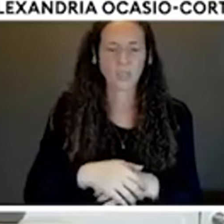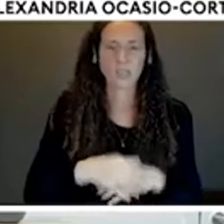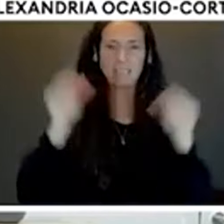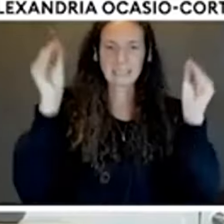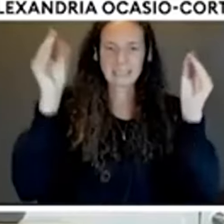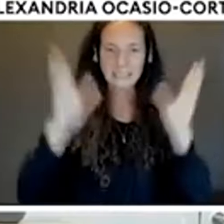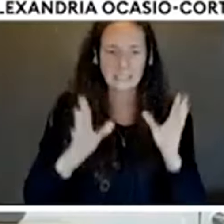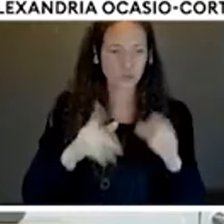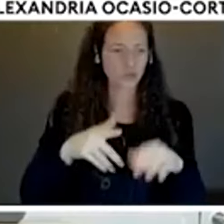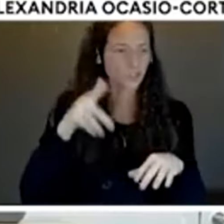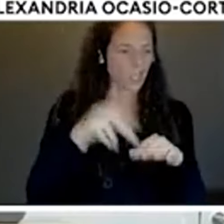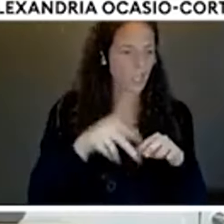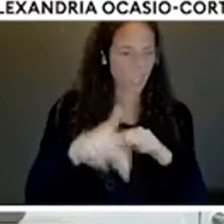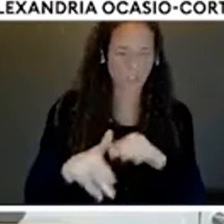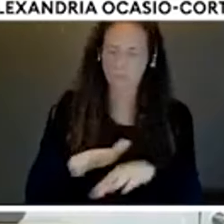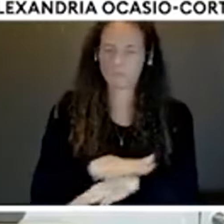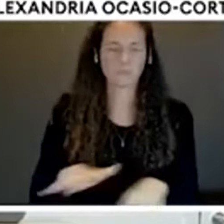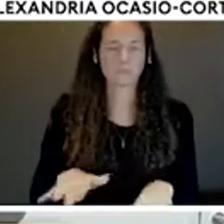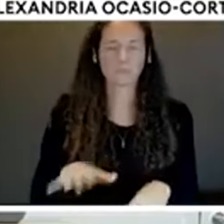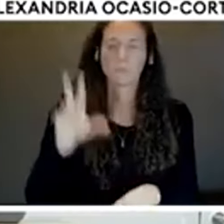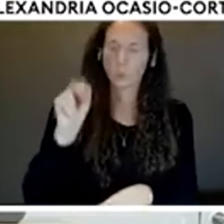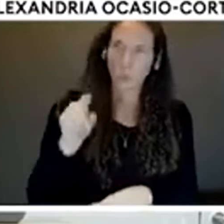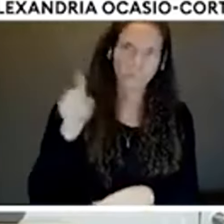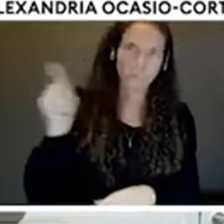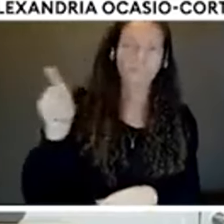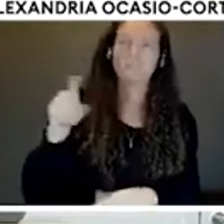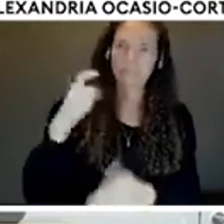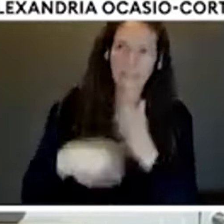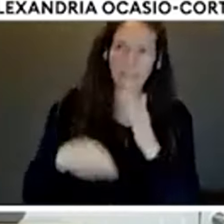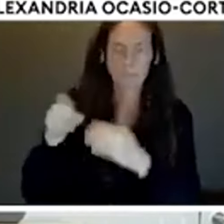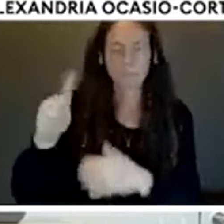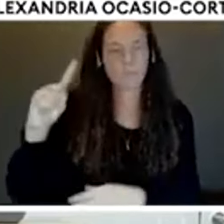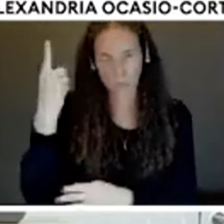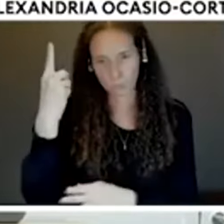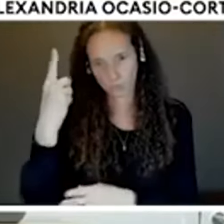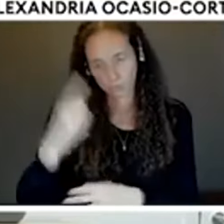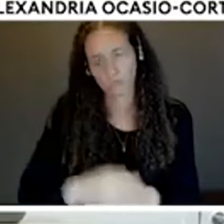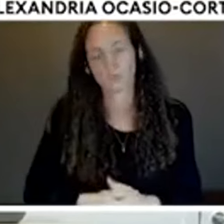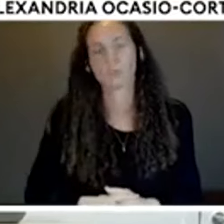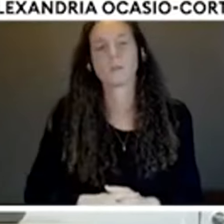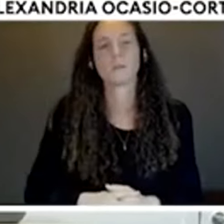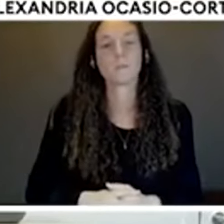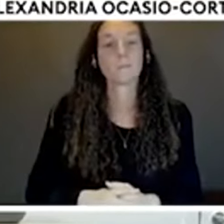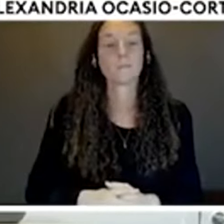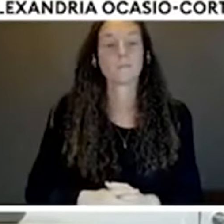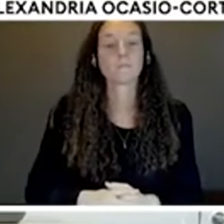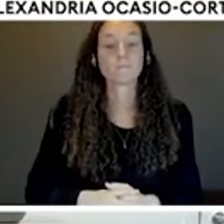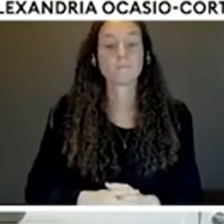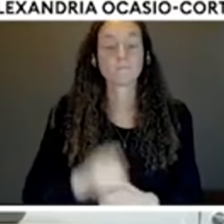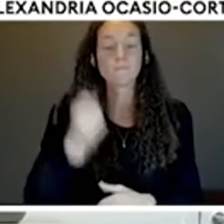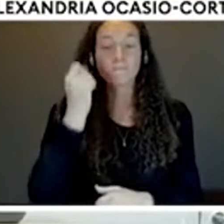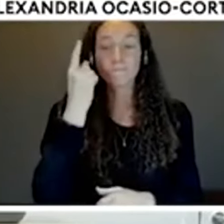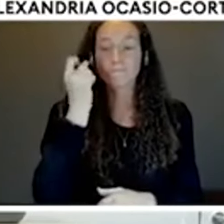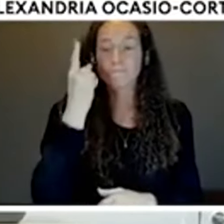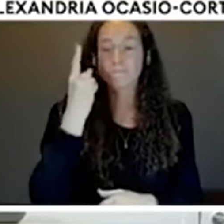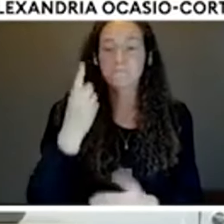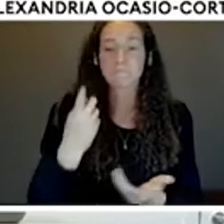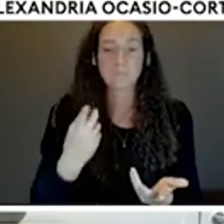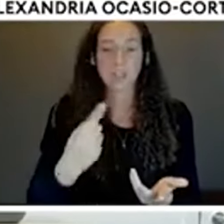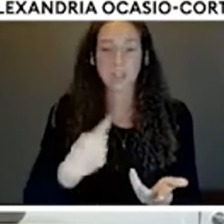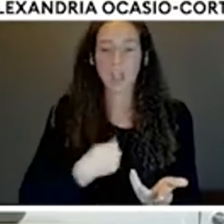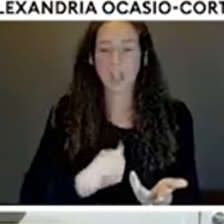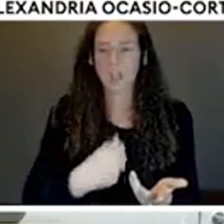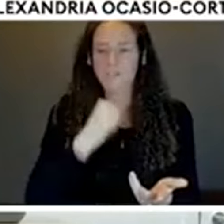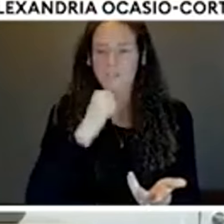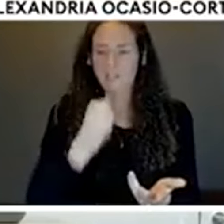of look at this conversation, I have not seen, frankly, that solution